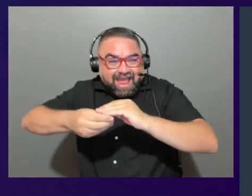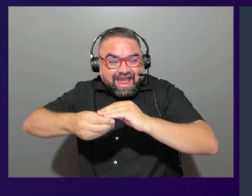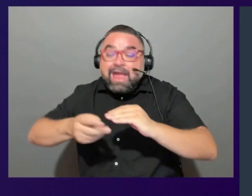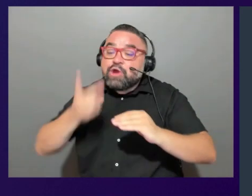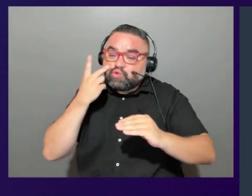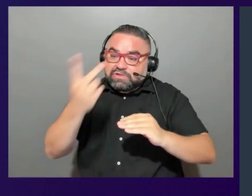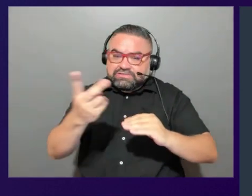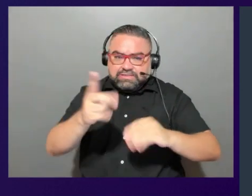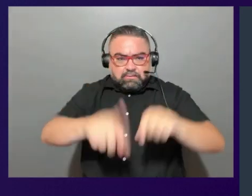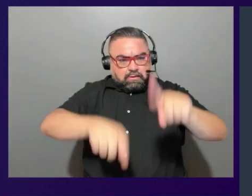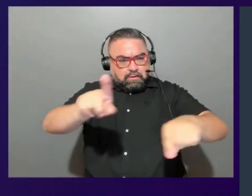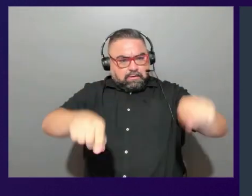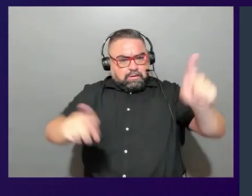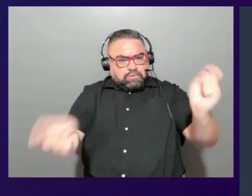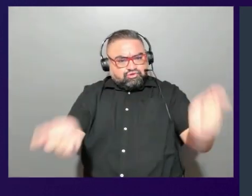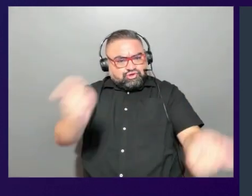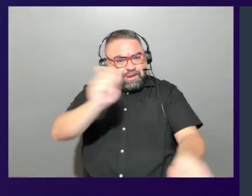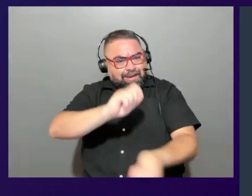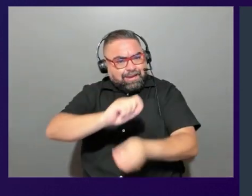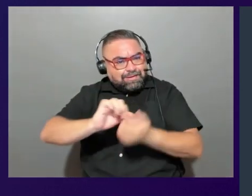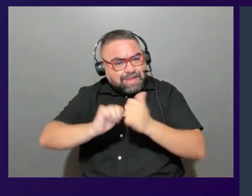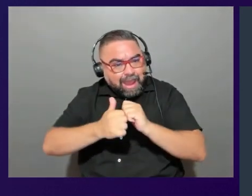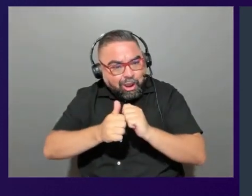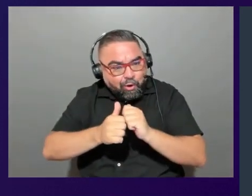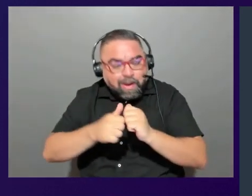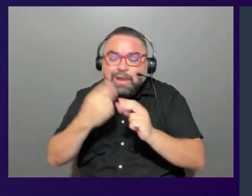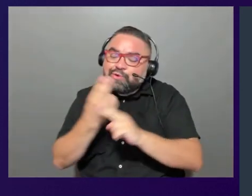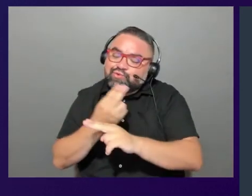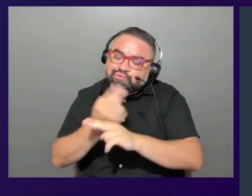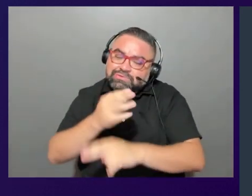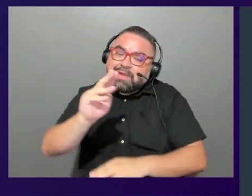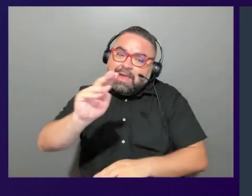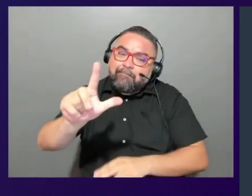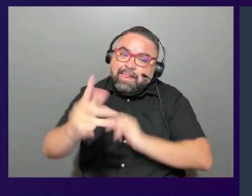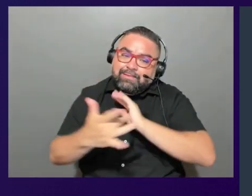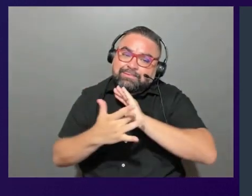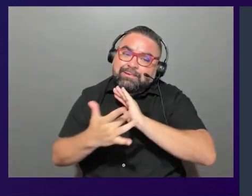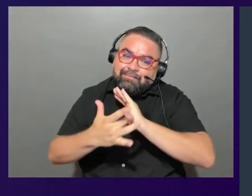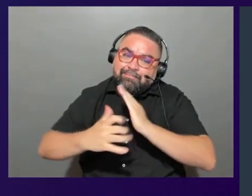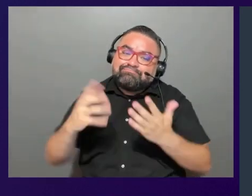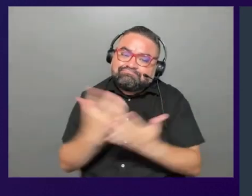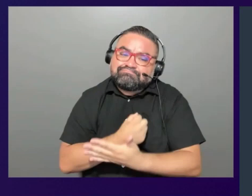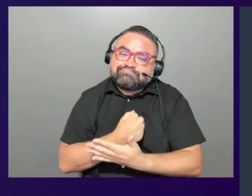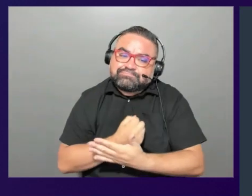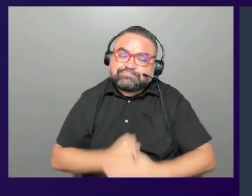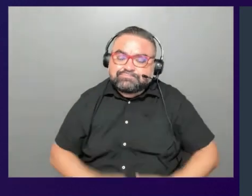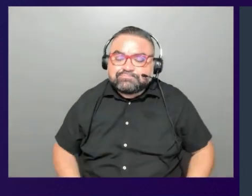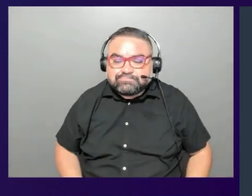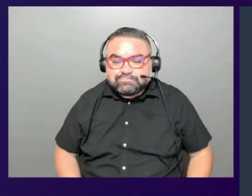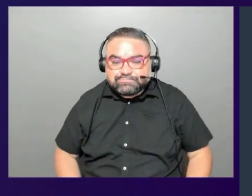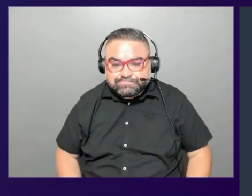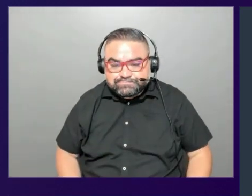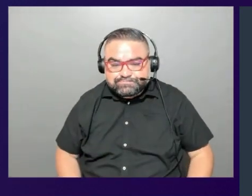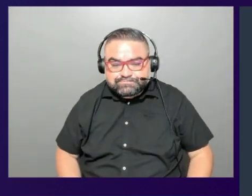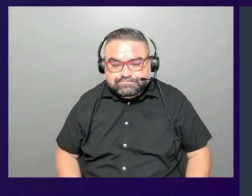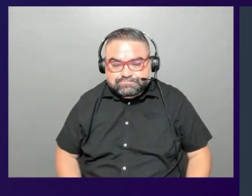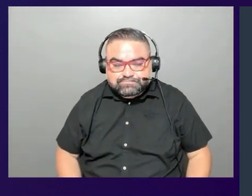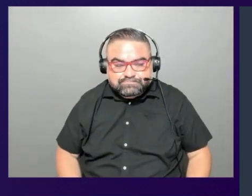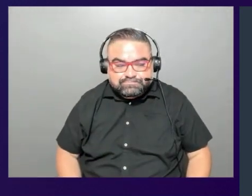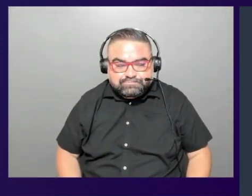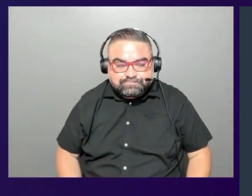leveraging ever-advancing ML technologies. And so essentially, being able